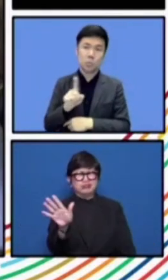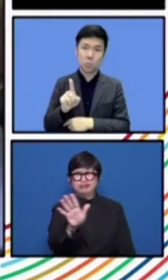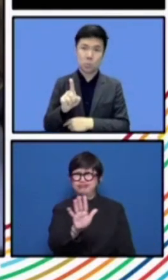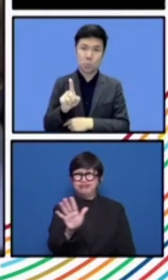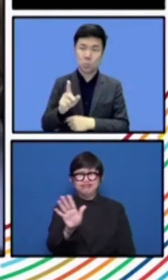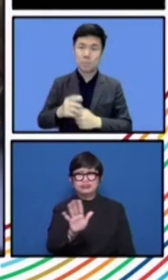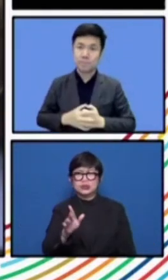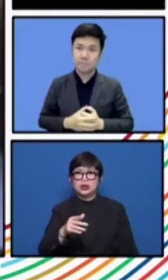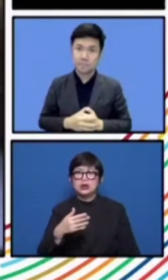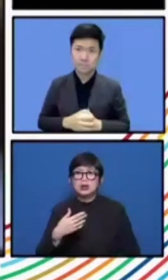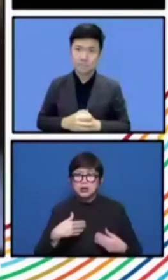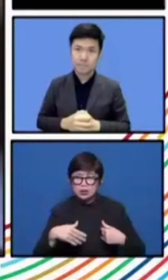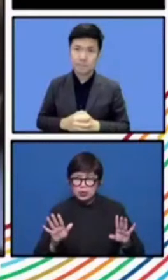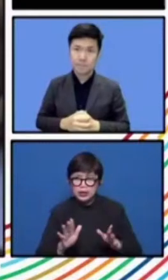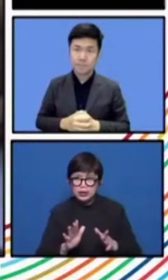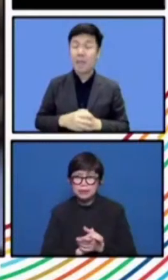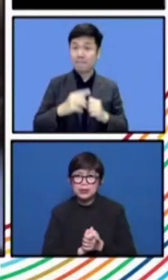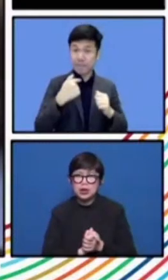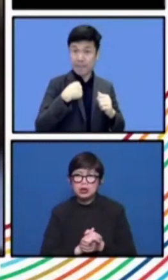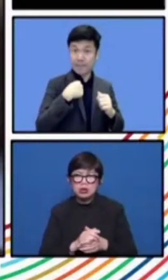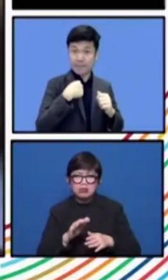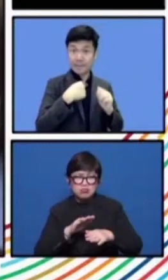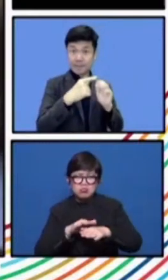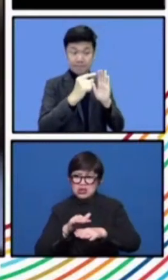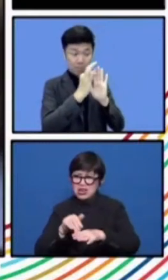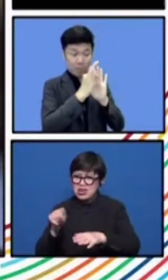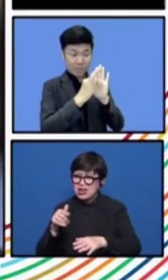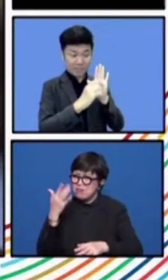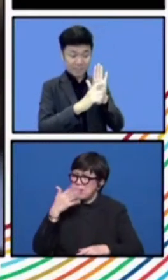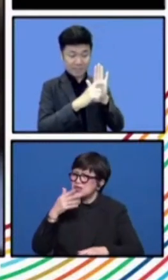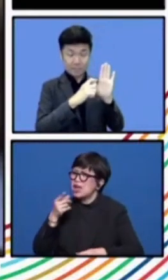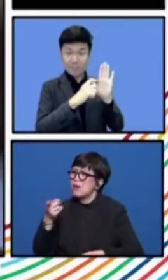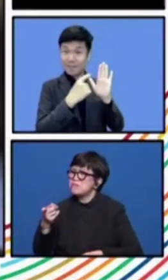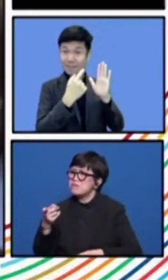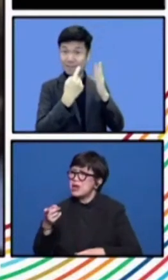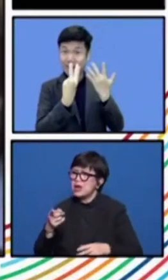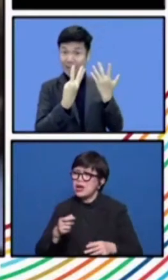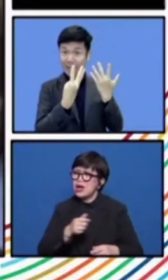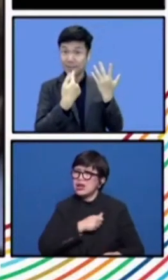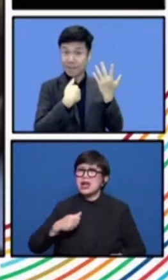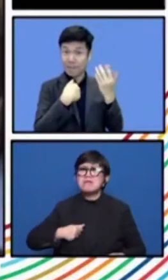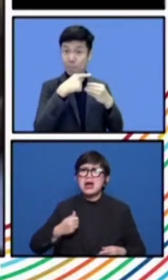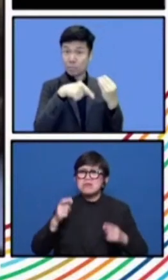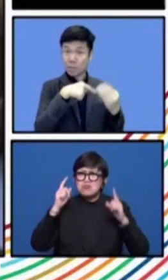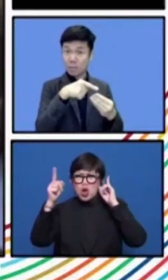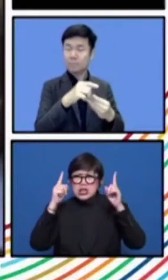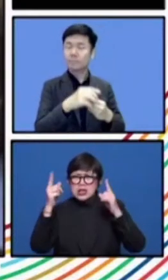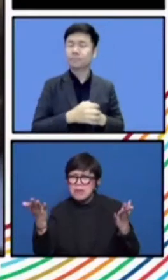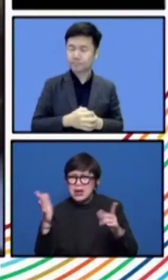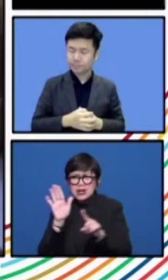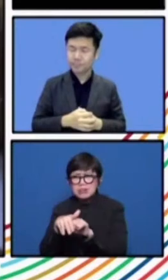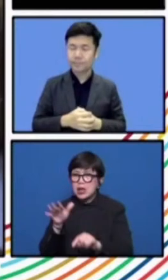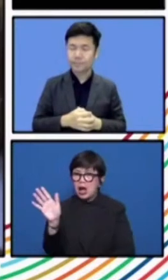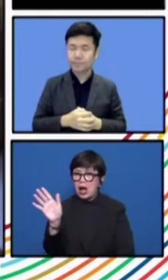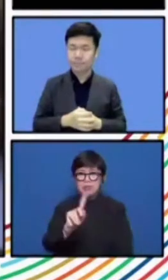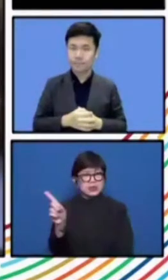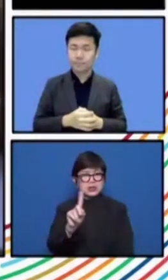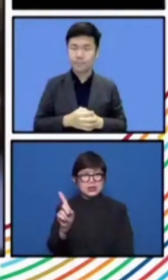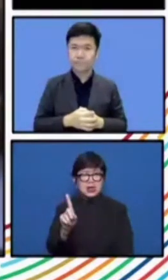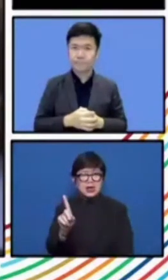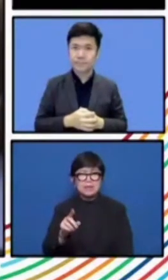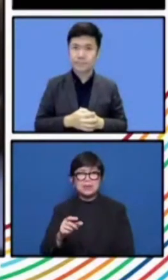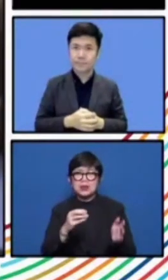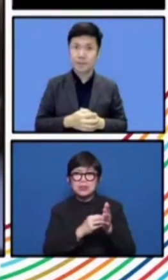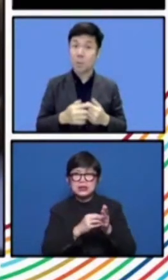in addition article 9 principle of State policy section 22 of the Constitution also states that the state shall